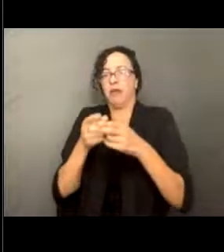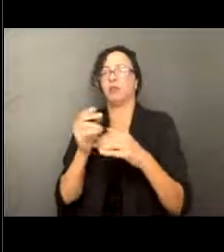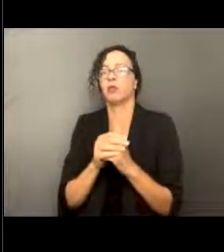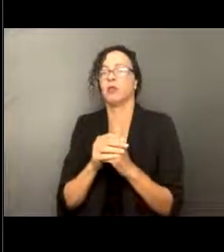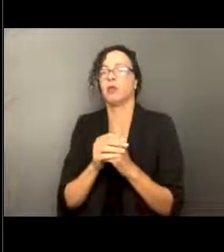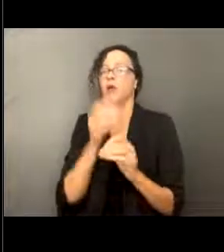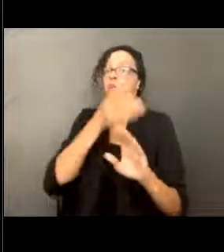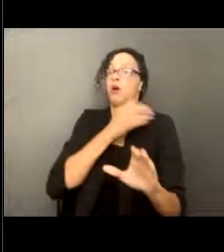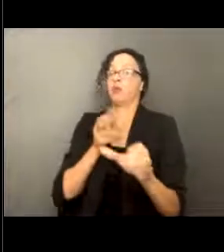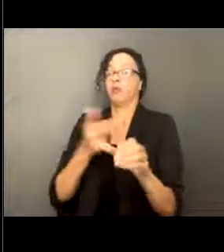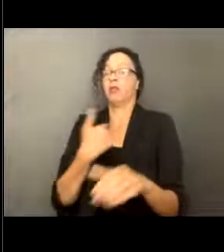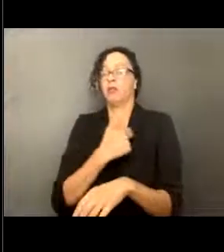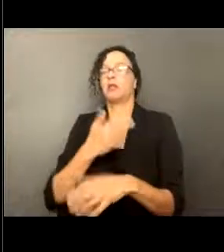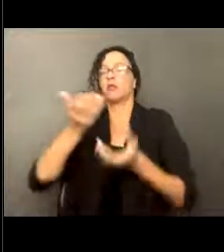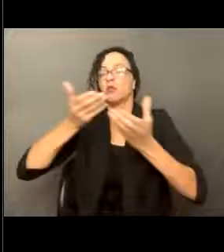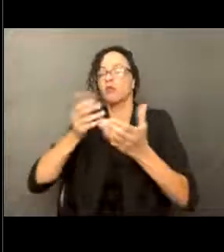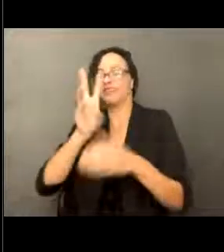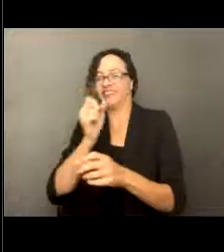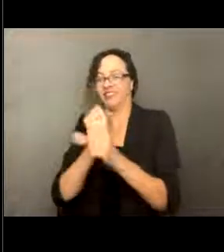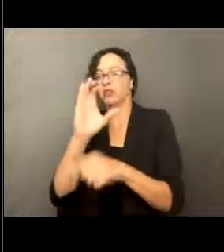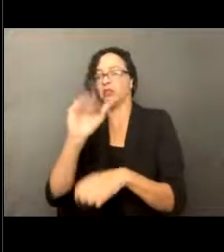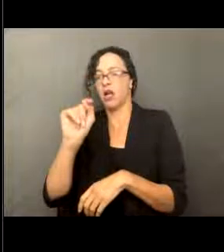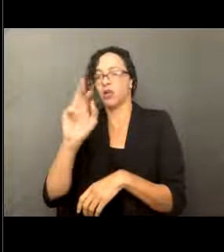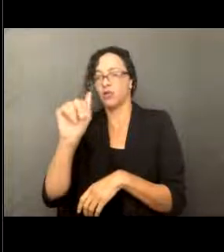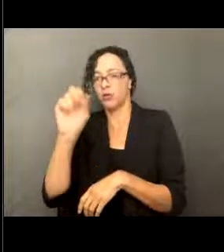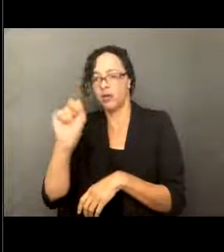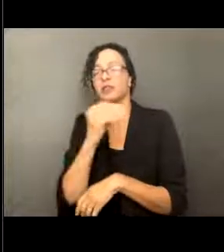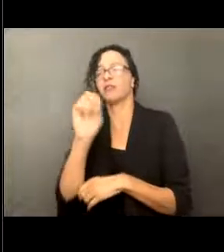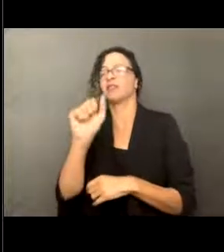with Caltrans and the San Joaquin Council of Governments.